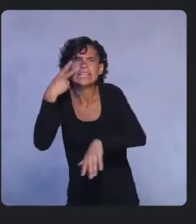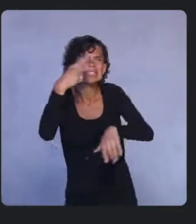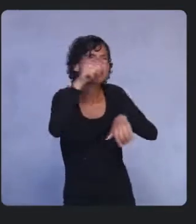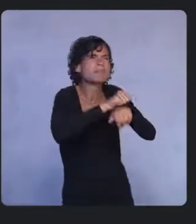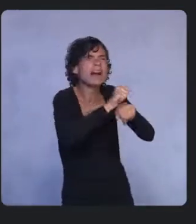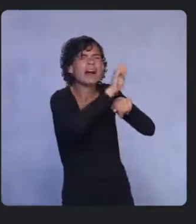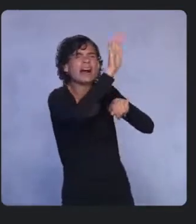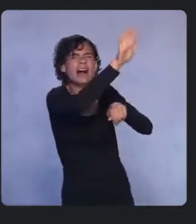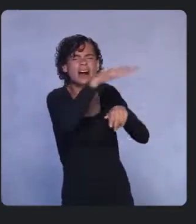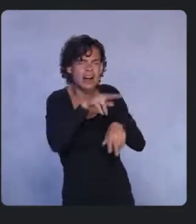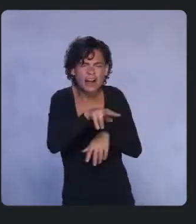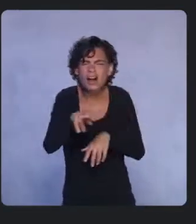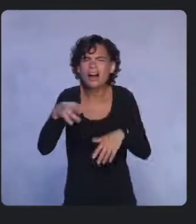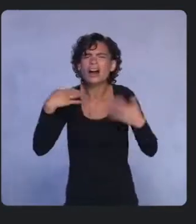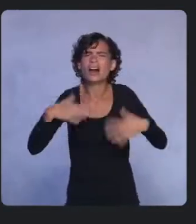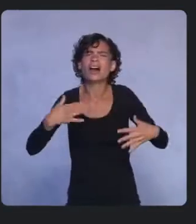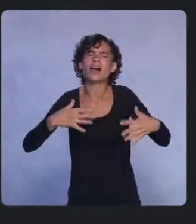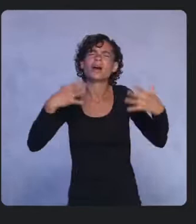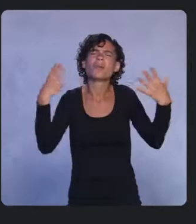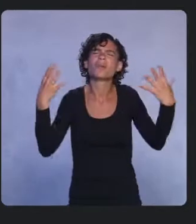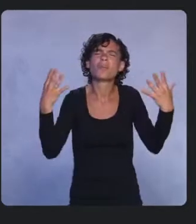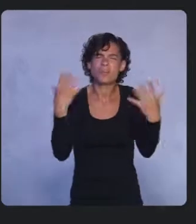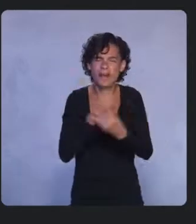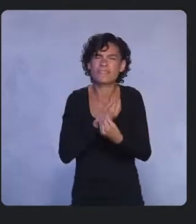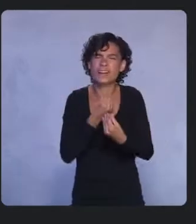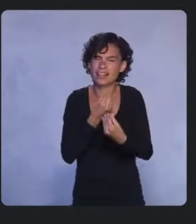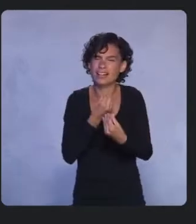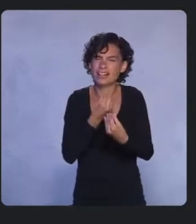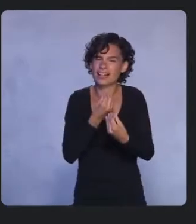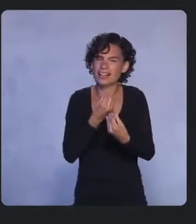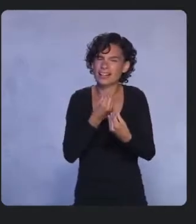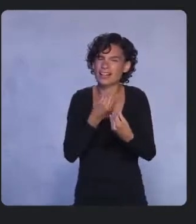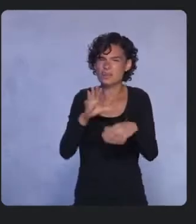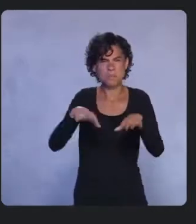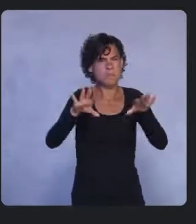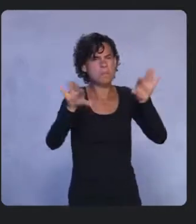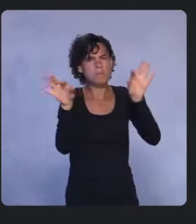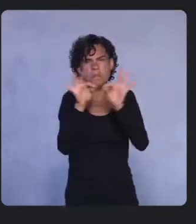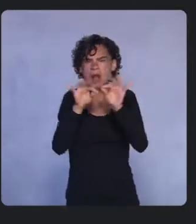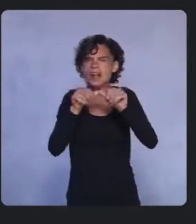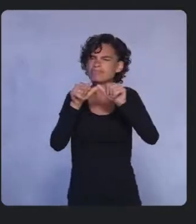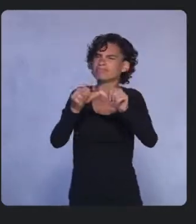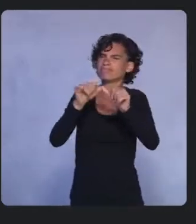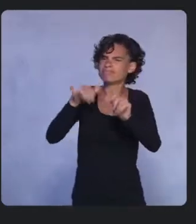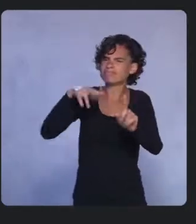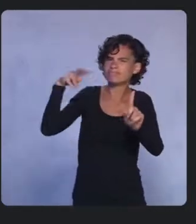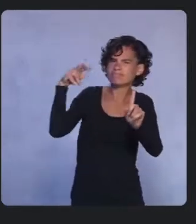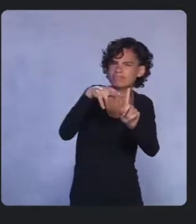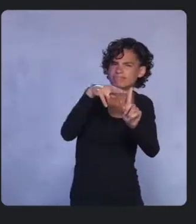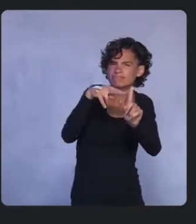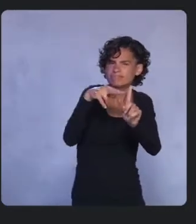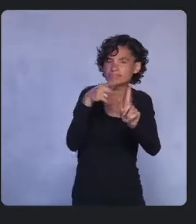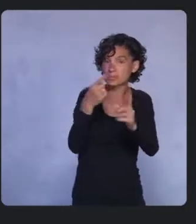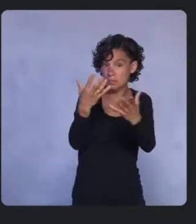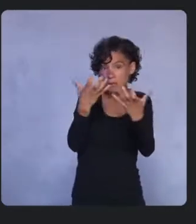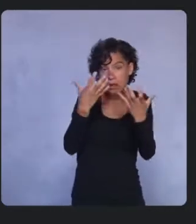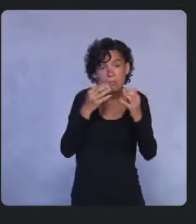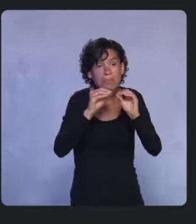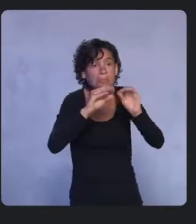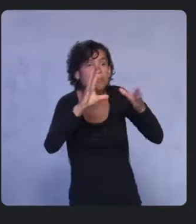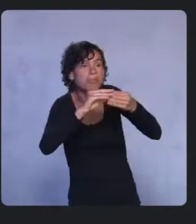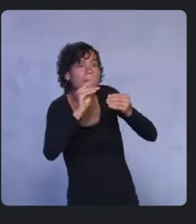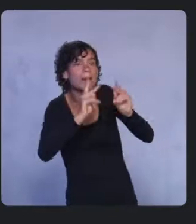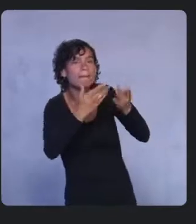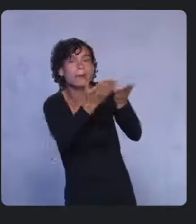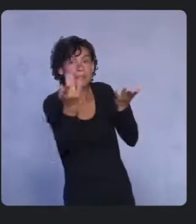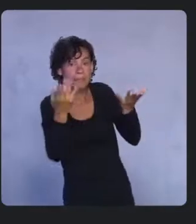into perspective. Yeah, it's important to keep perspective. Hey, I'm wondering, do you have anything you want to share with the people that are watching at